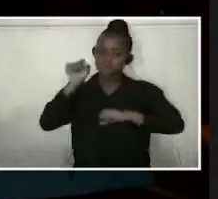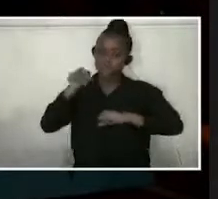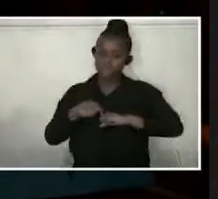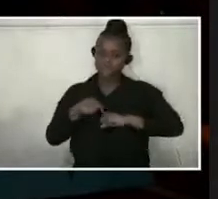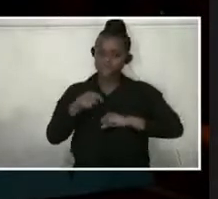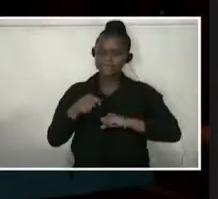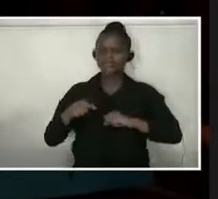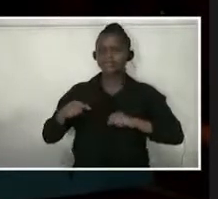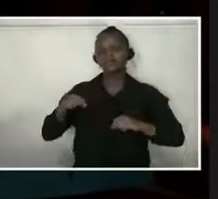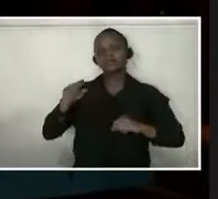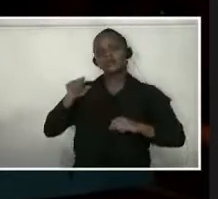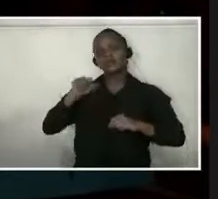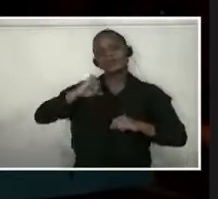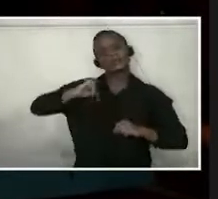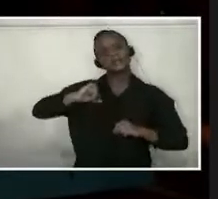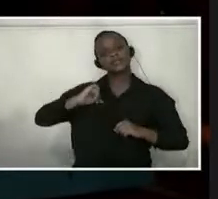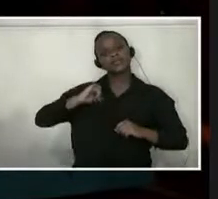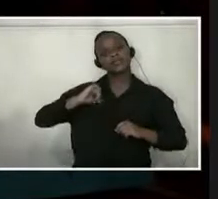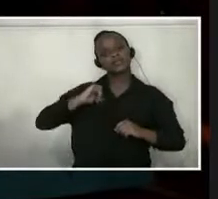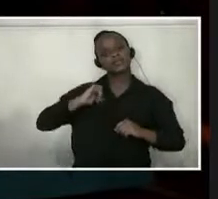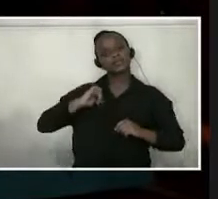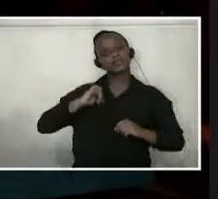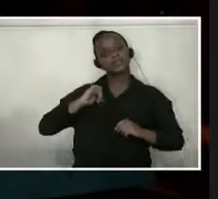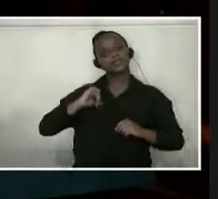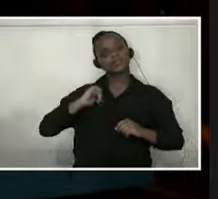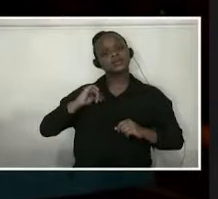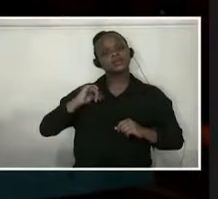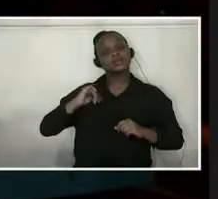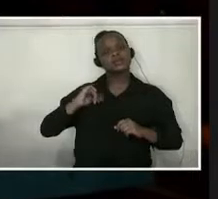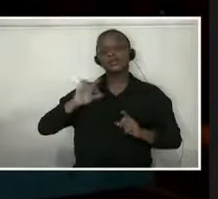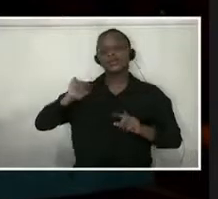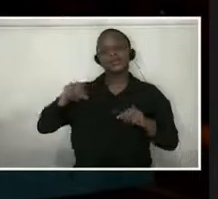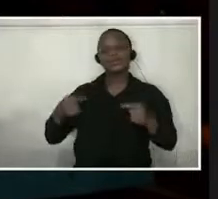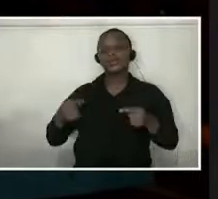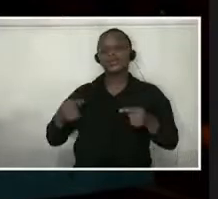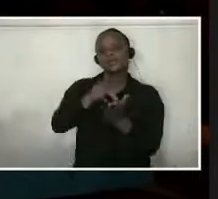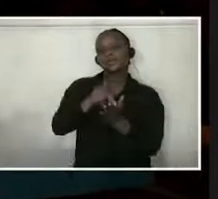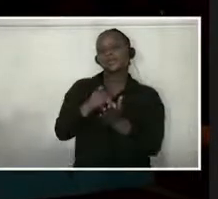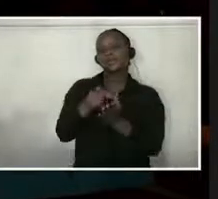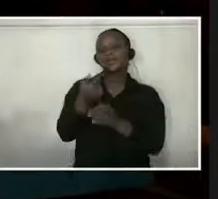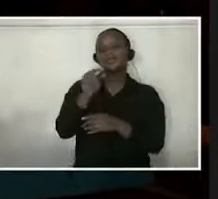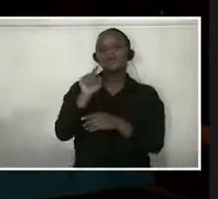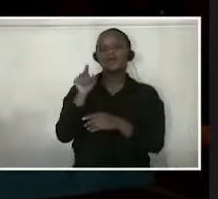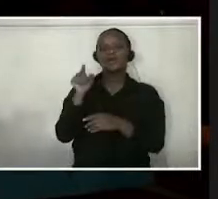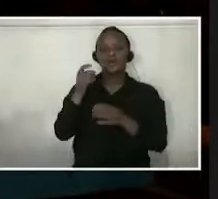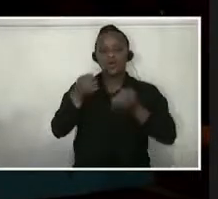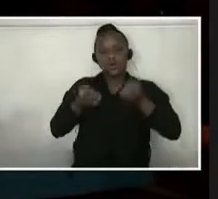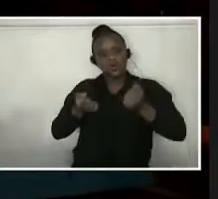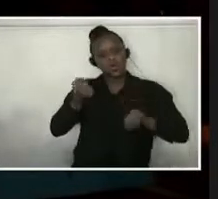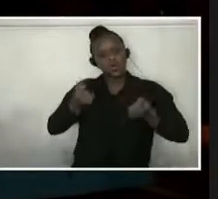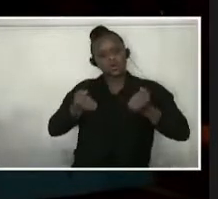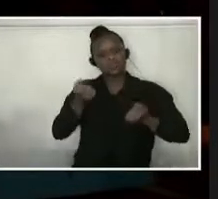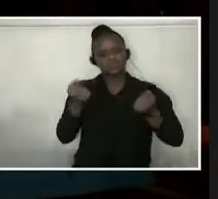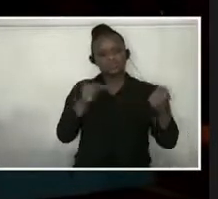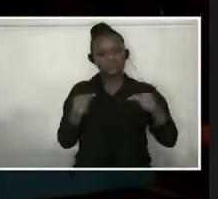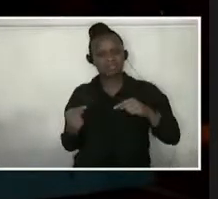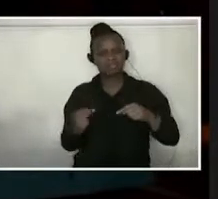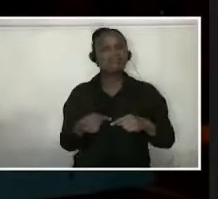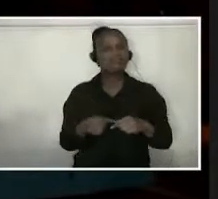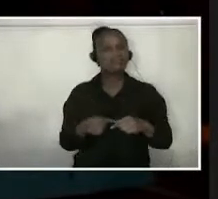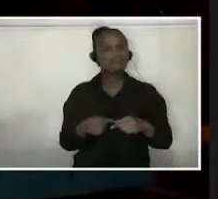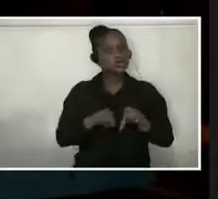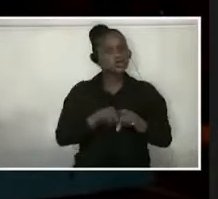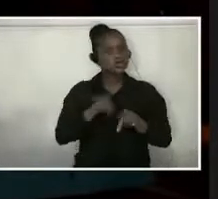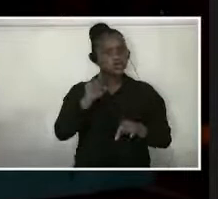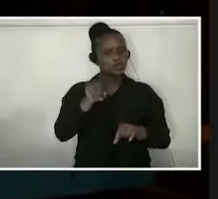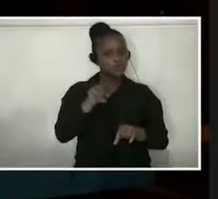municipalities must not bear the cost or pay for the court battles. You promised, you